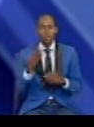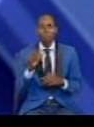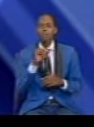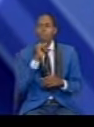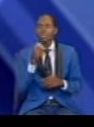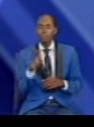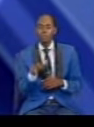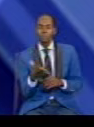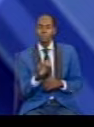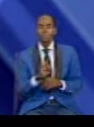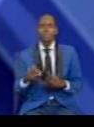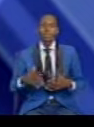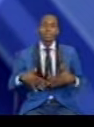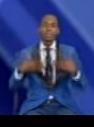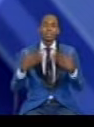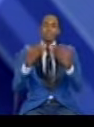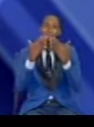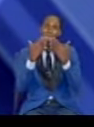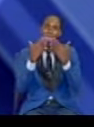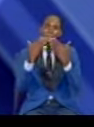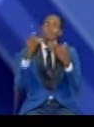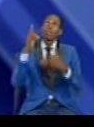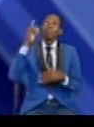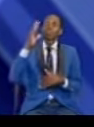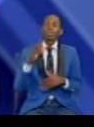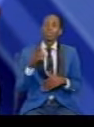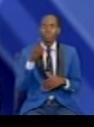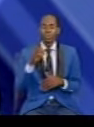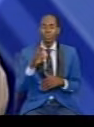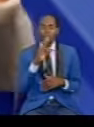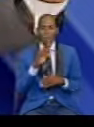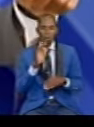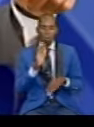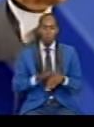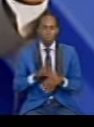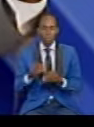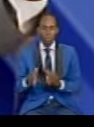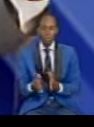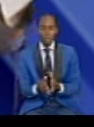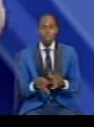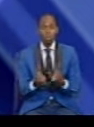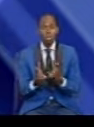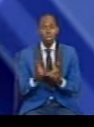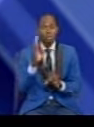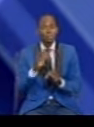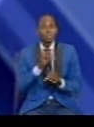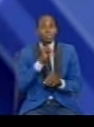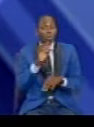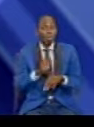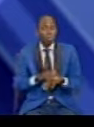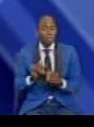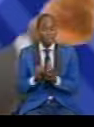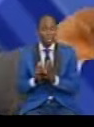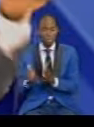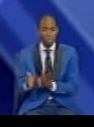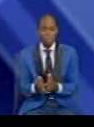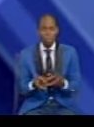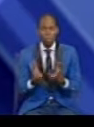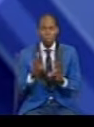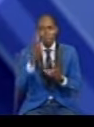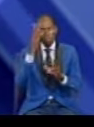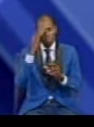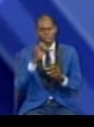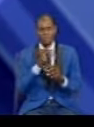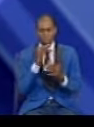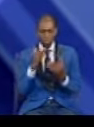life. Thank God. You are on the narrow road already. And if you are not on the narrow road, why not today? Why not come